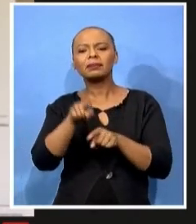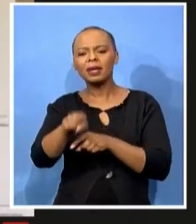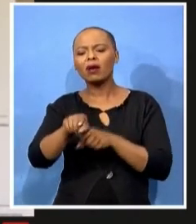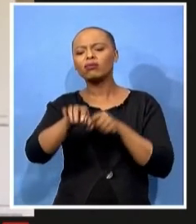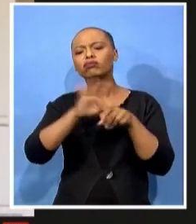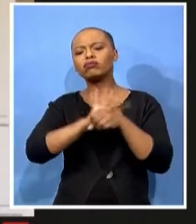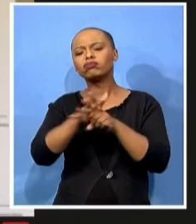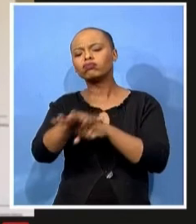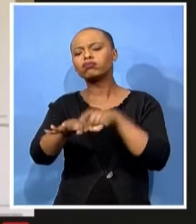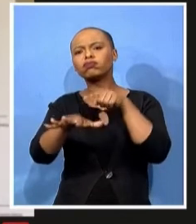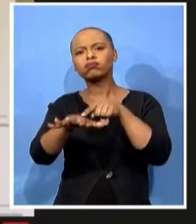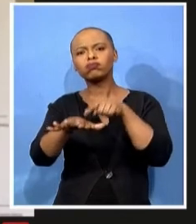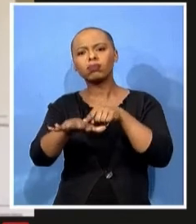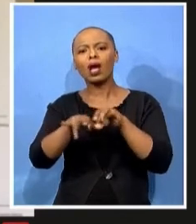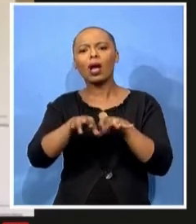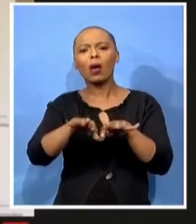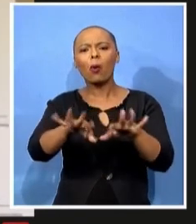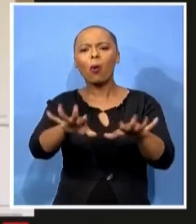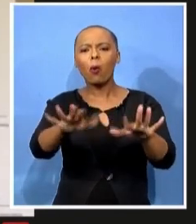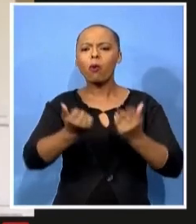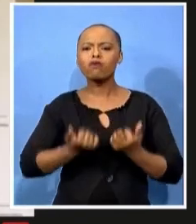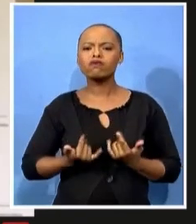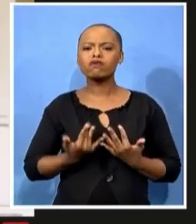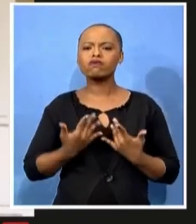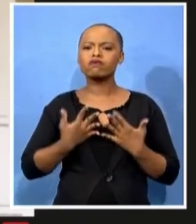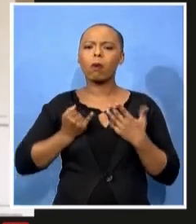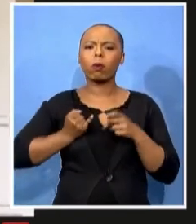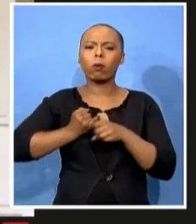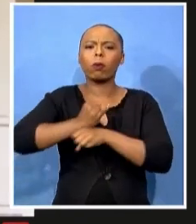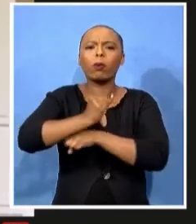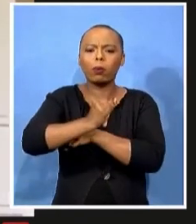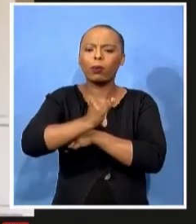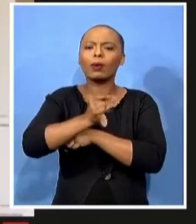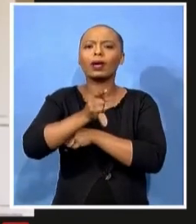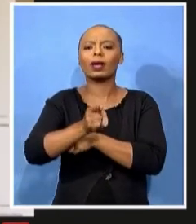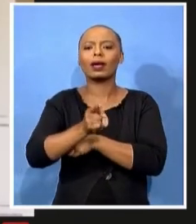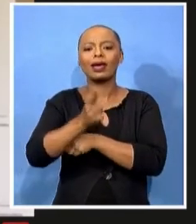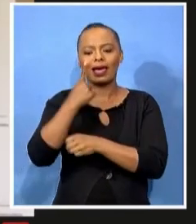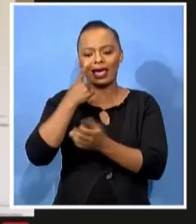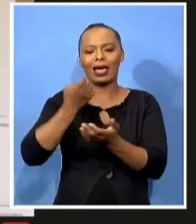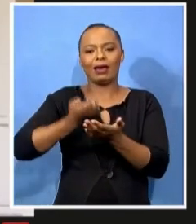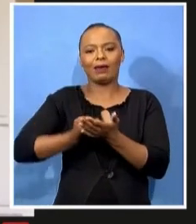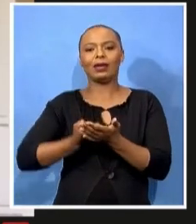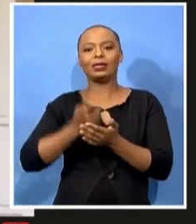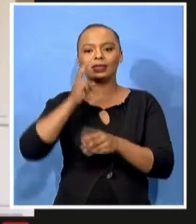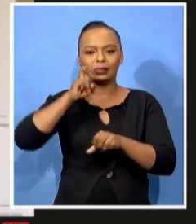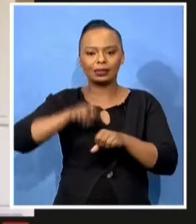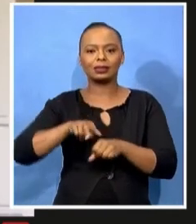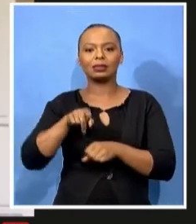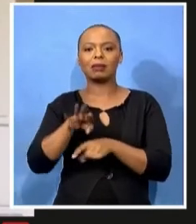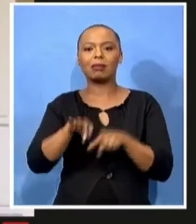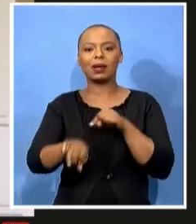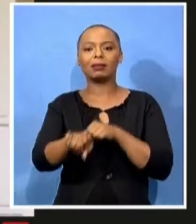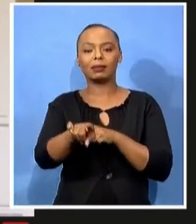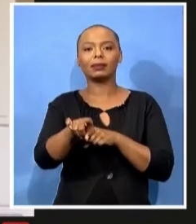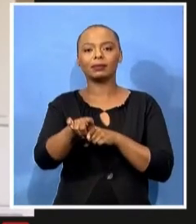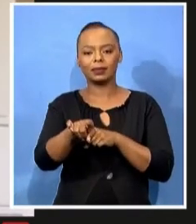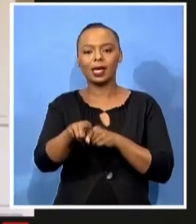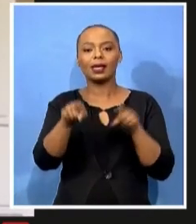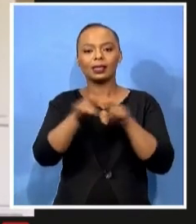no evidence that it's more virulent. There's also no clear evidence as to what the impact would